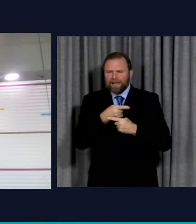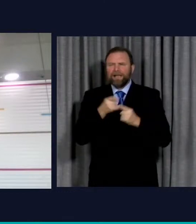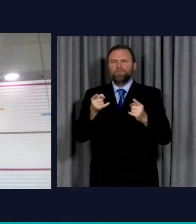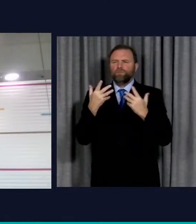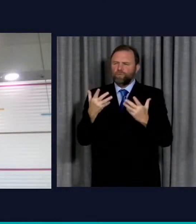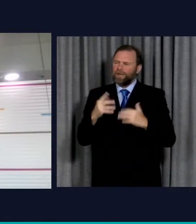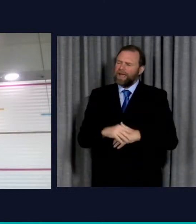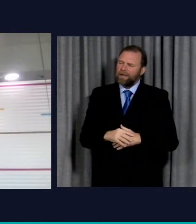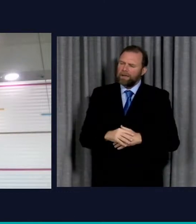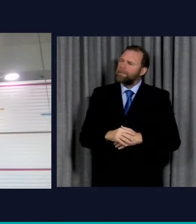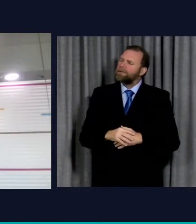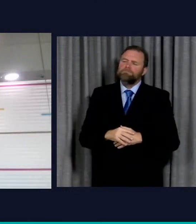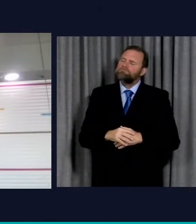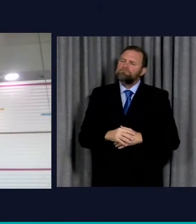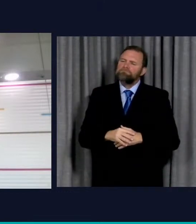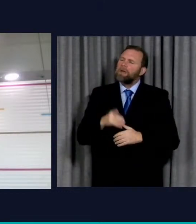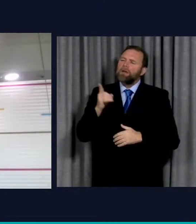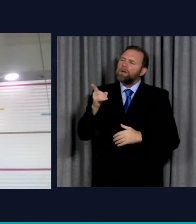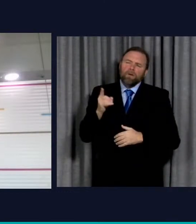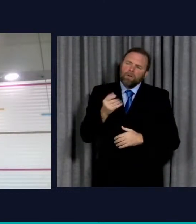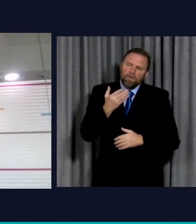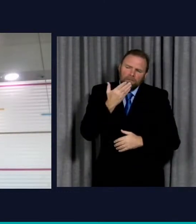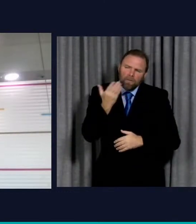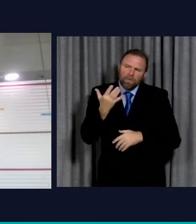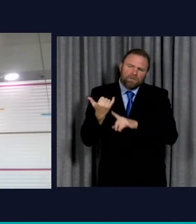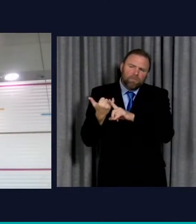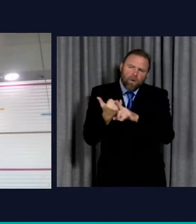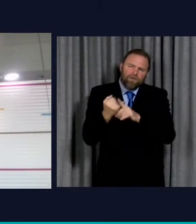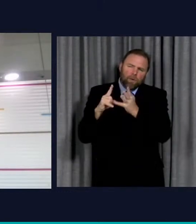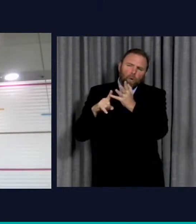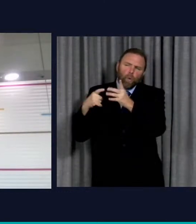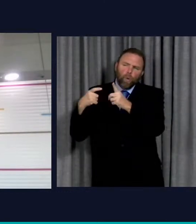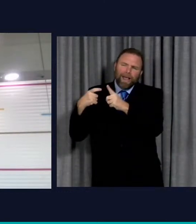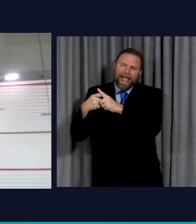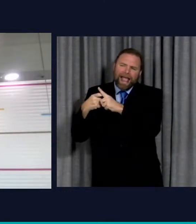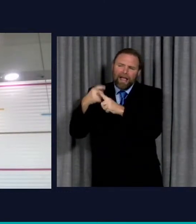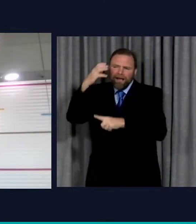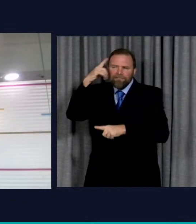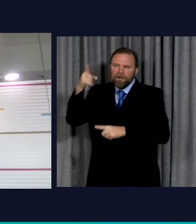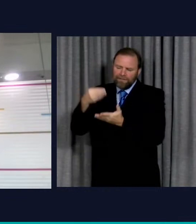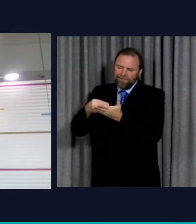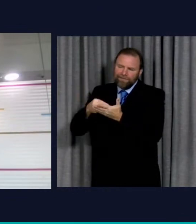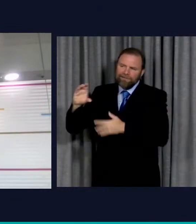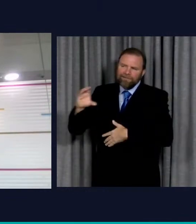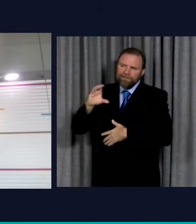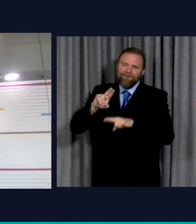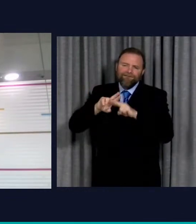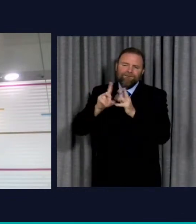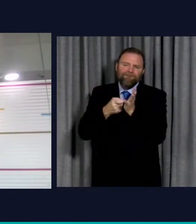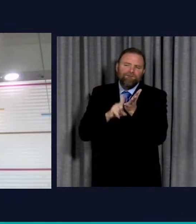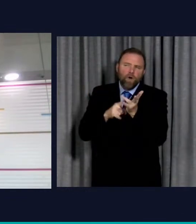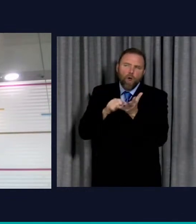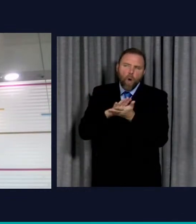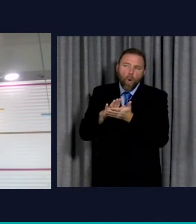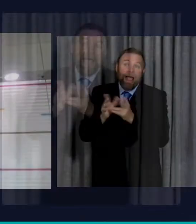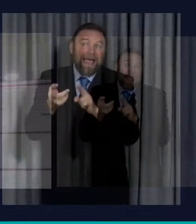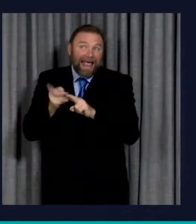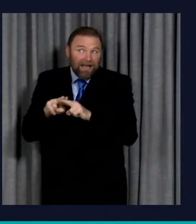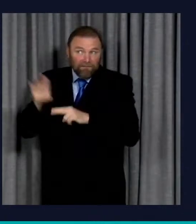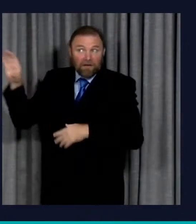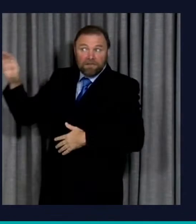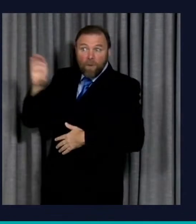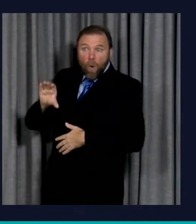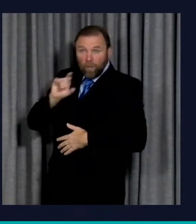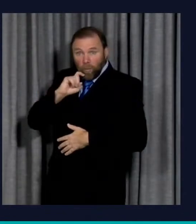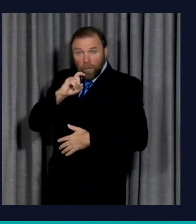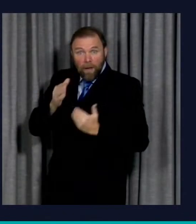have furlough support from the UK government. If you had furlough support, would you have gone even further if you could have today?